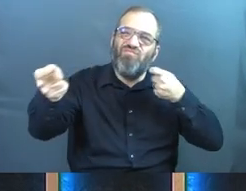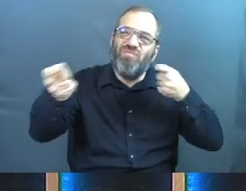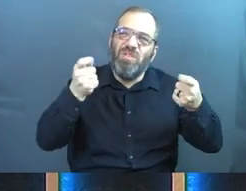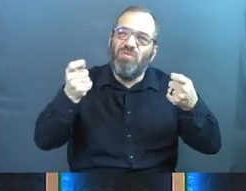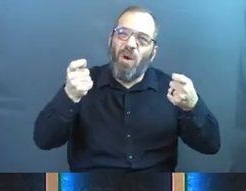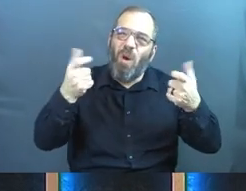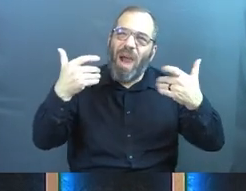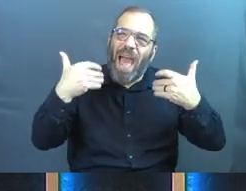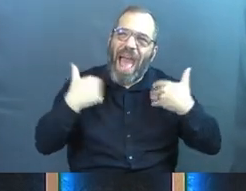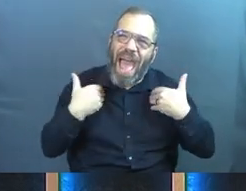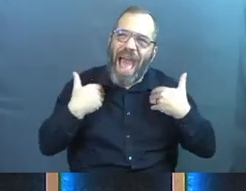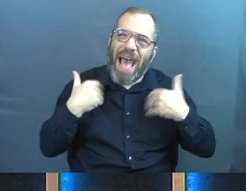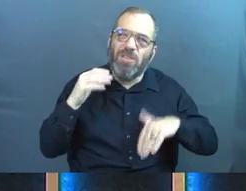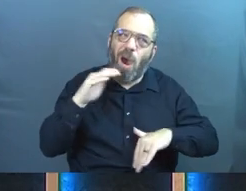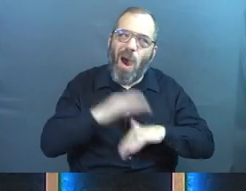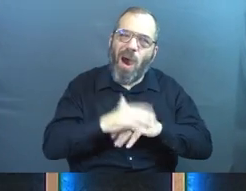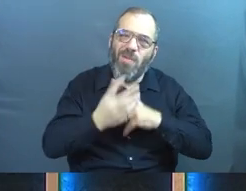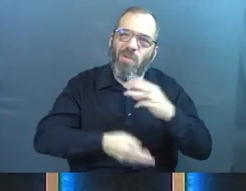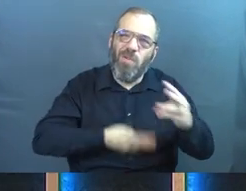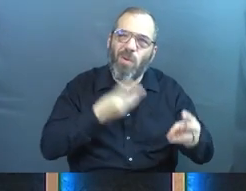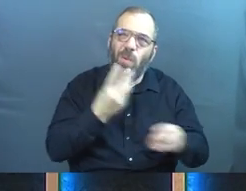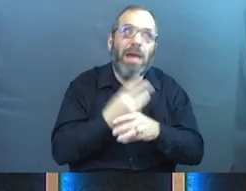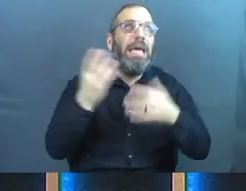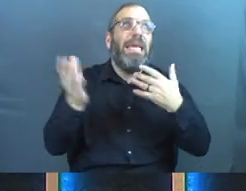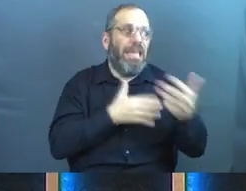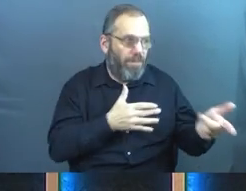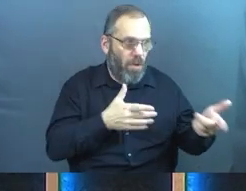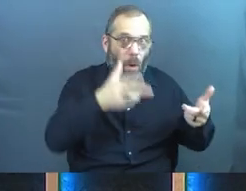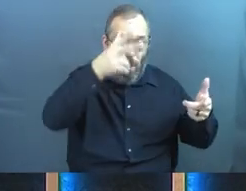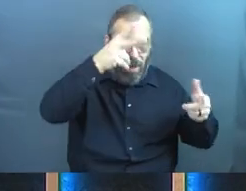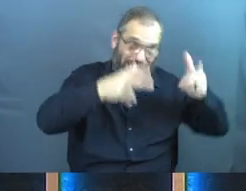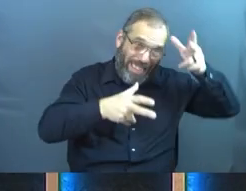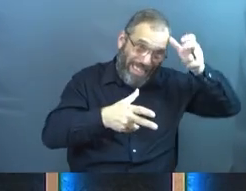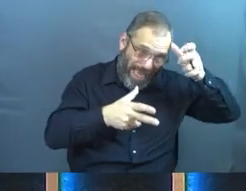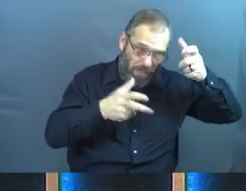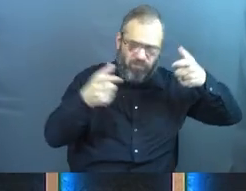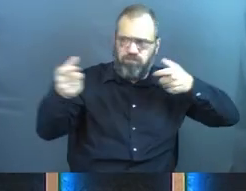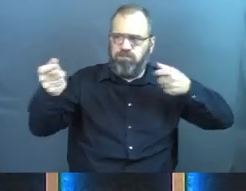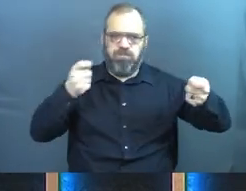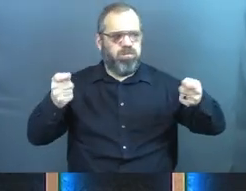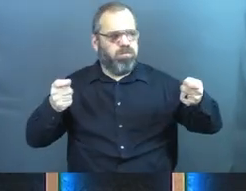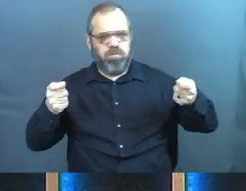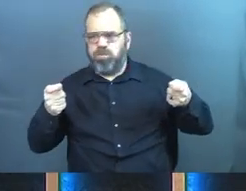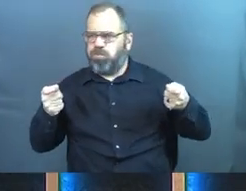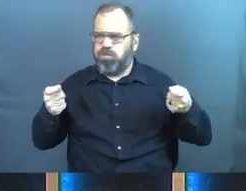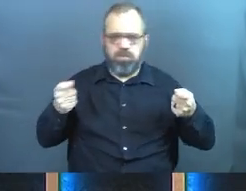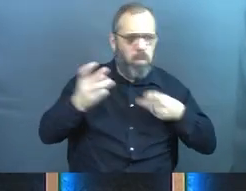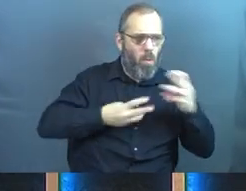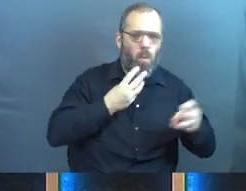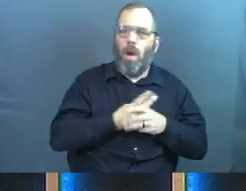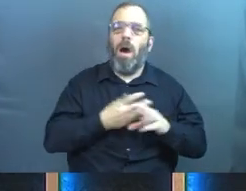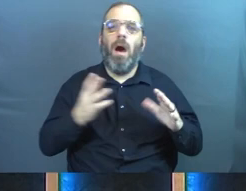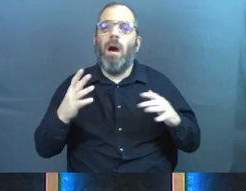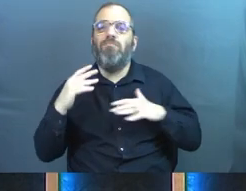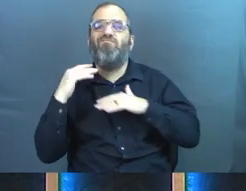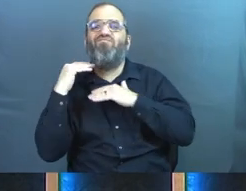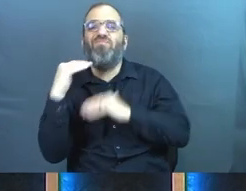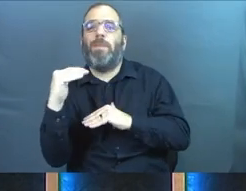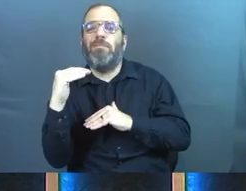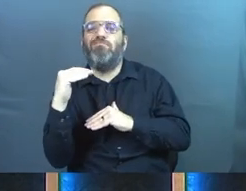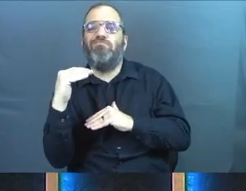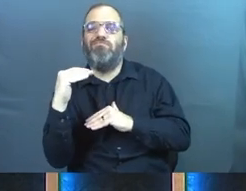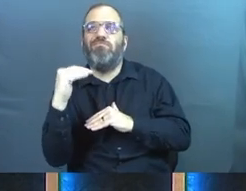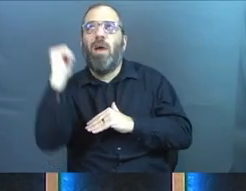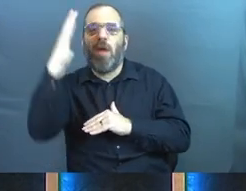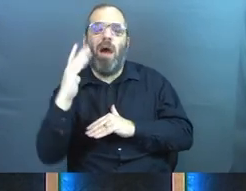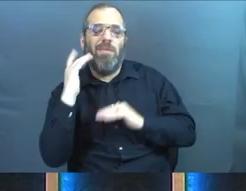is still having over this world. Even though Satan is given that kingship and that dominion, it's only on the leash